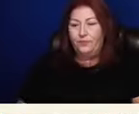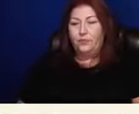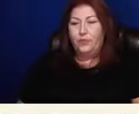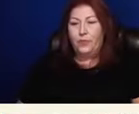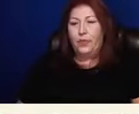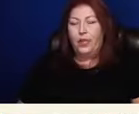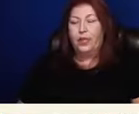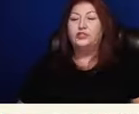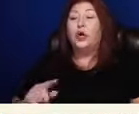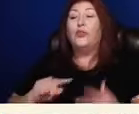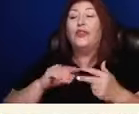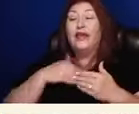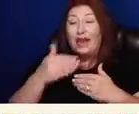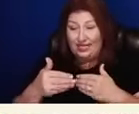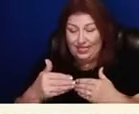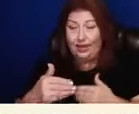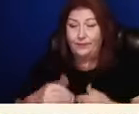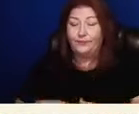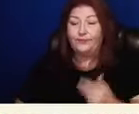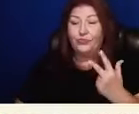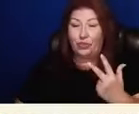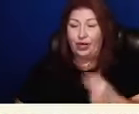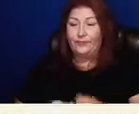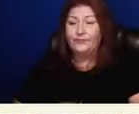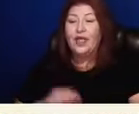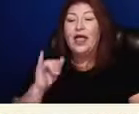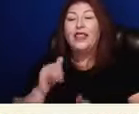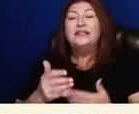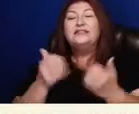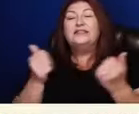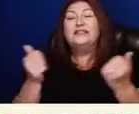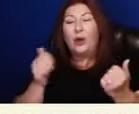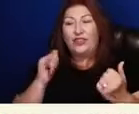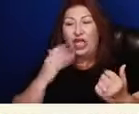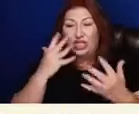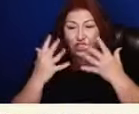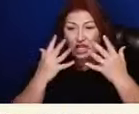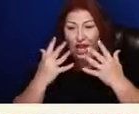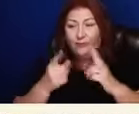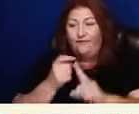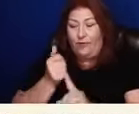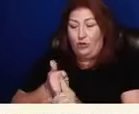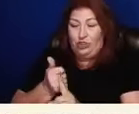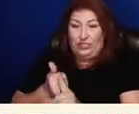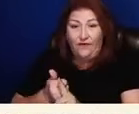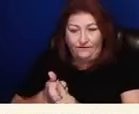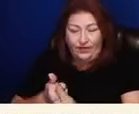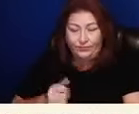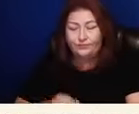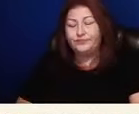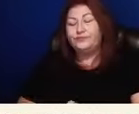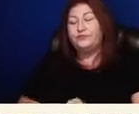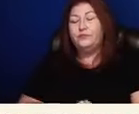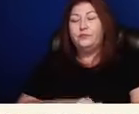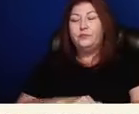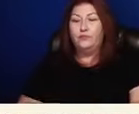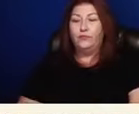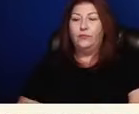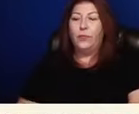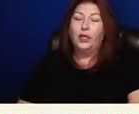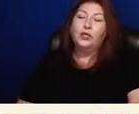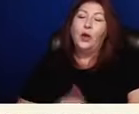So the next step, step three, is being able to separate that shame from ourselves. And so we might